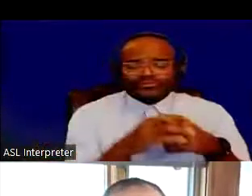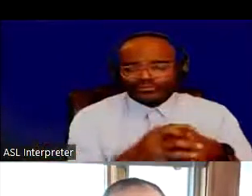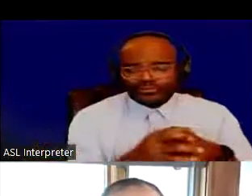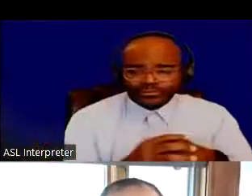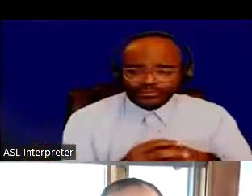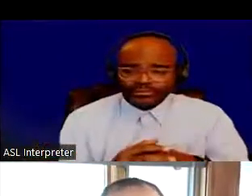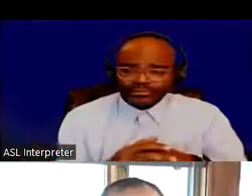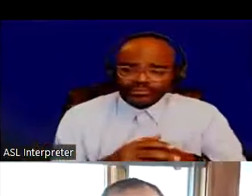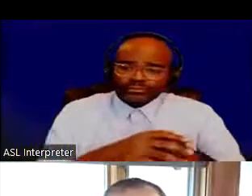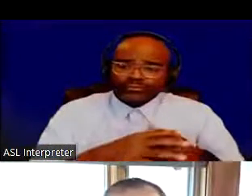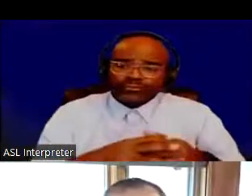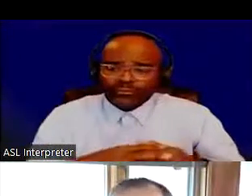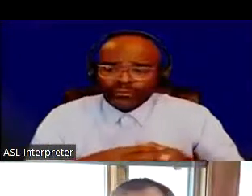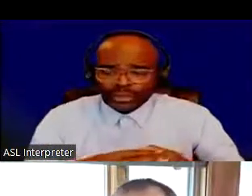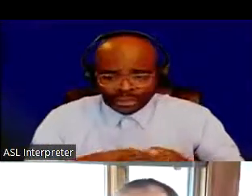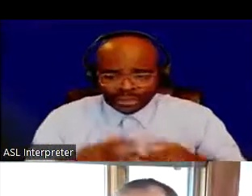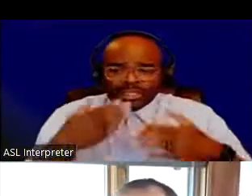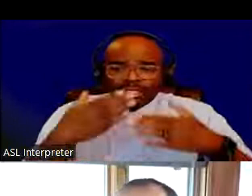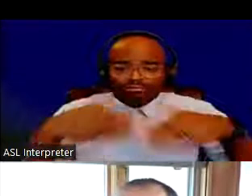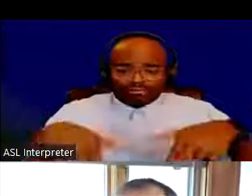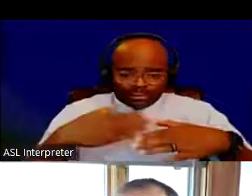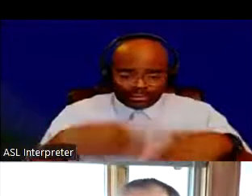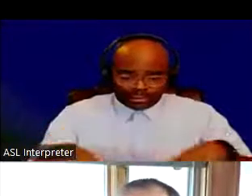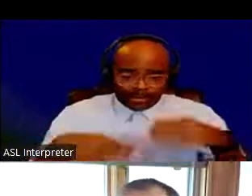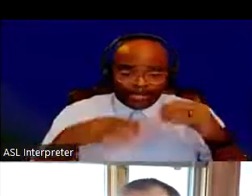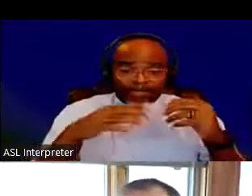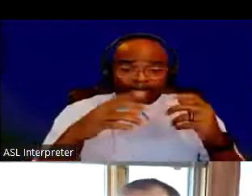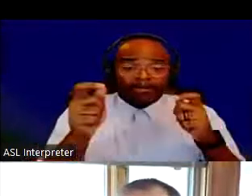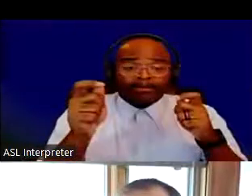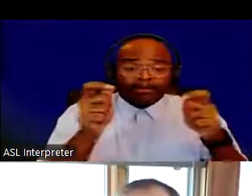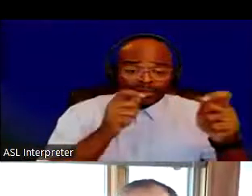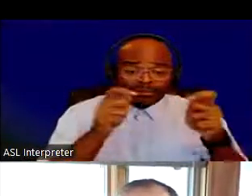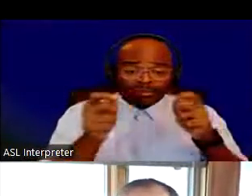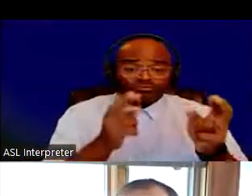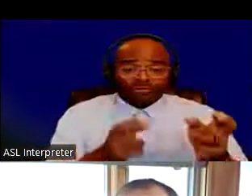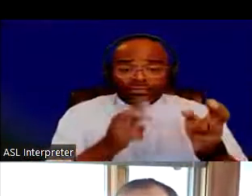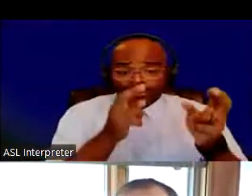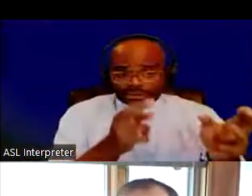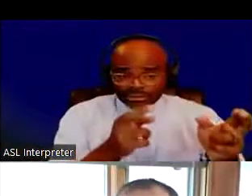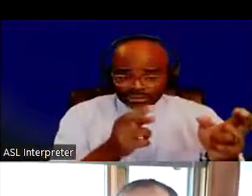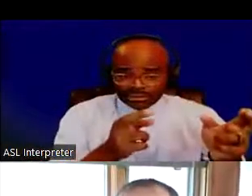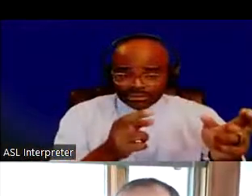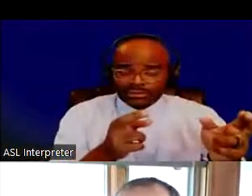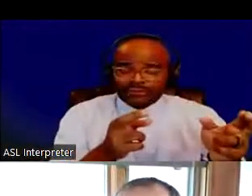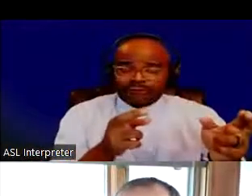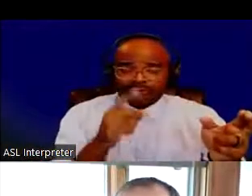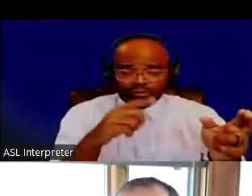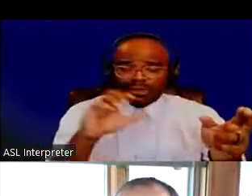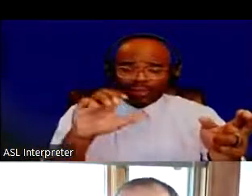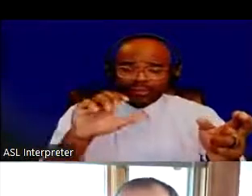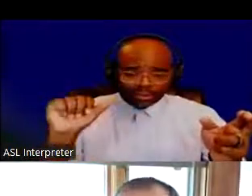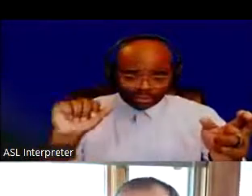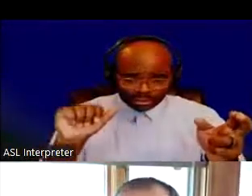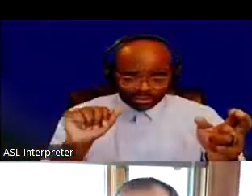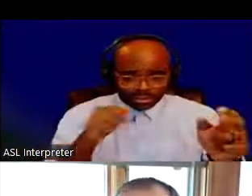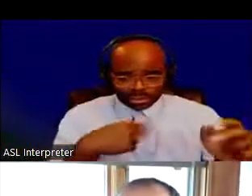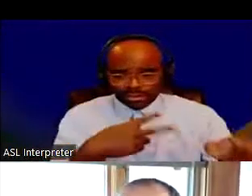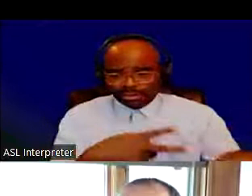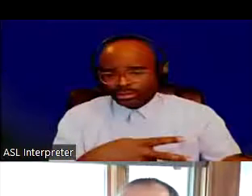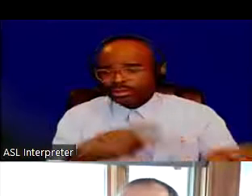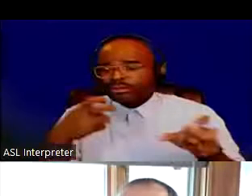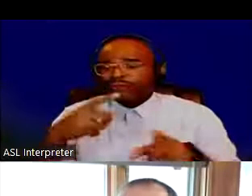the management recommendations for wildlife management and climate adaptation that we extracted from the